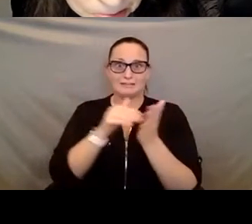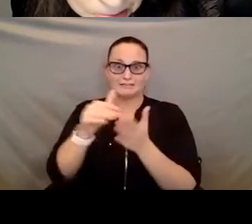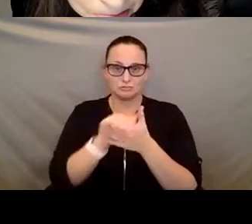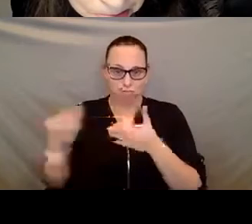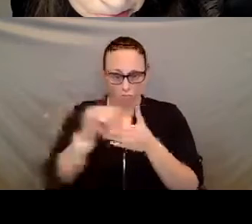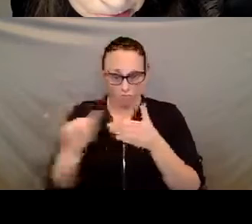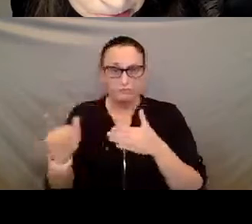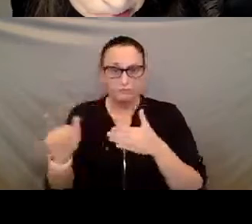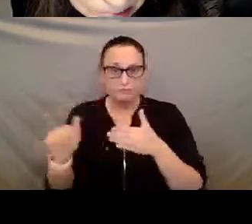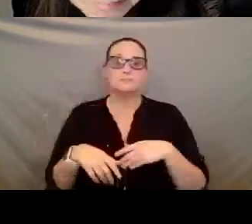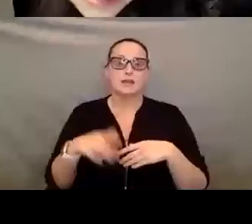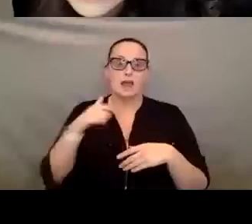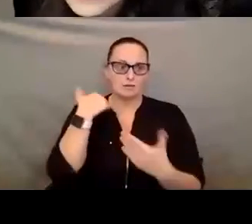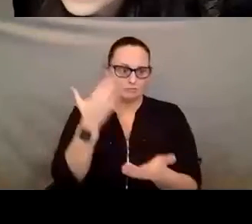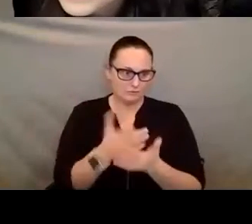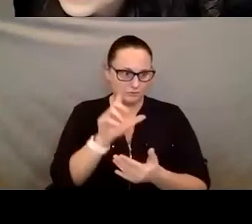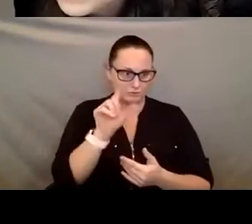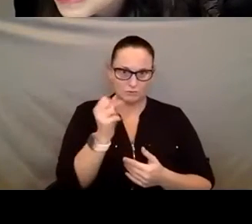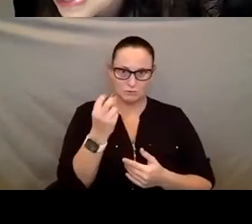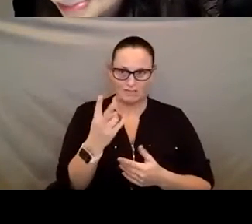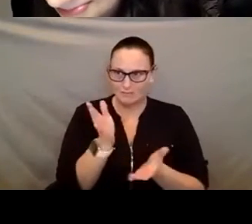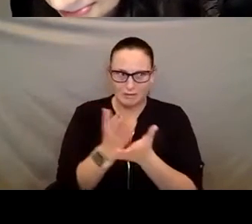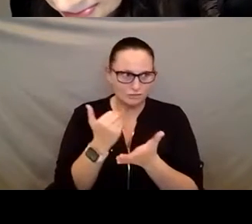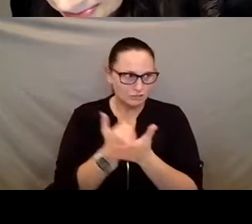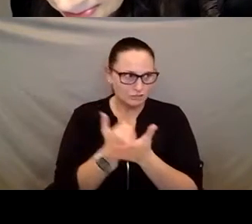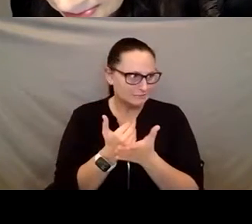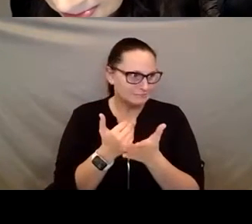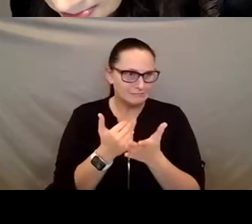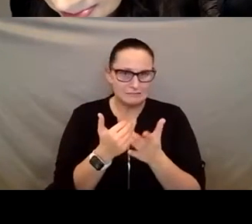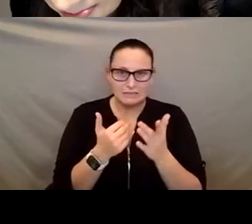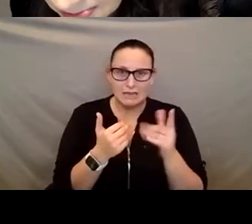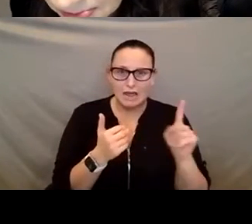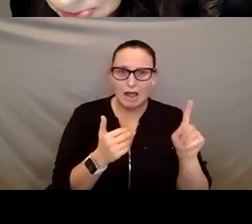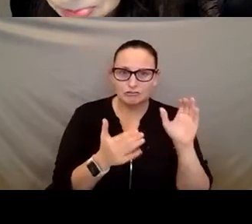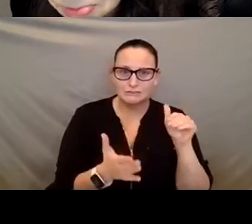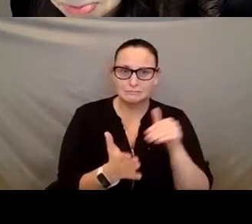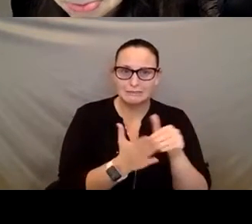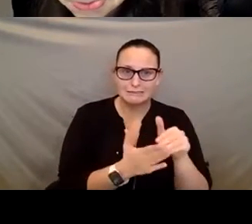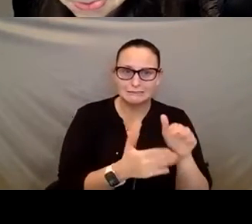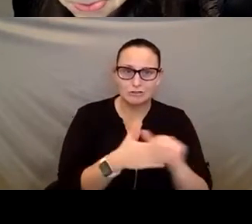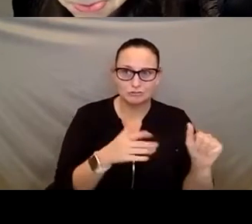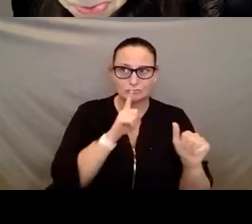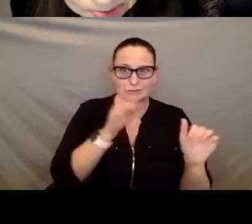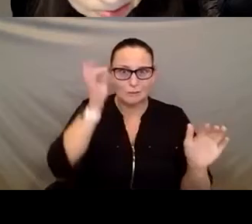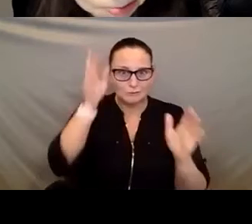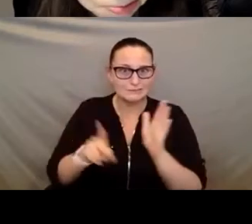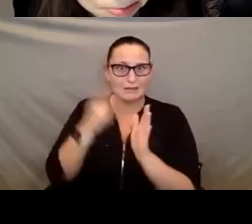just contrast. When I came in 2012, our budget was about $100 million. So it's almost doubled, which is quite